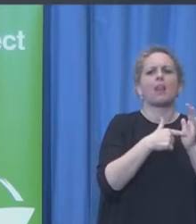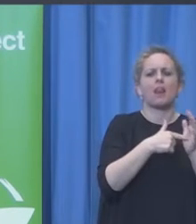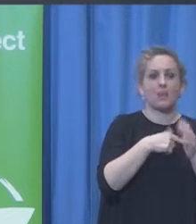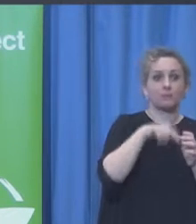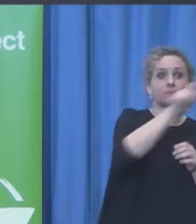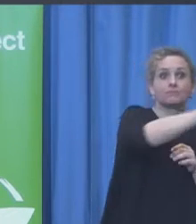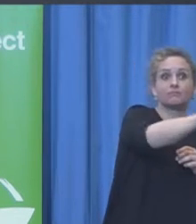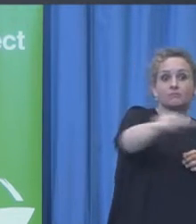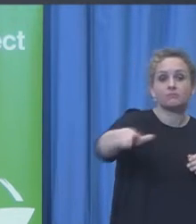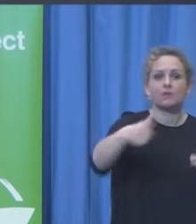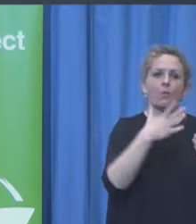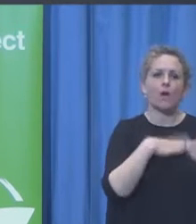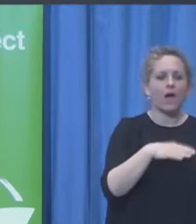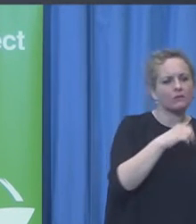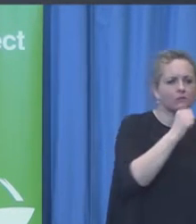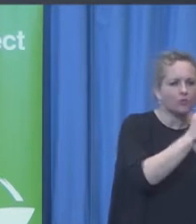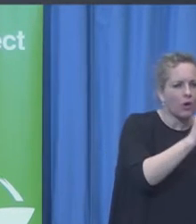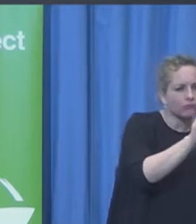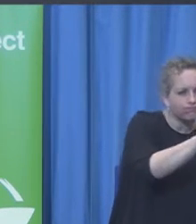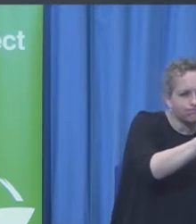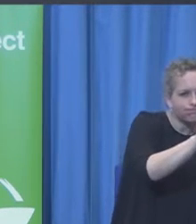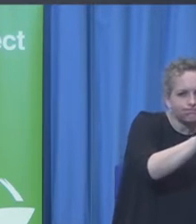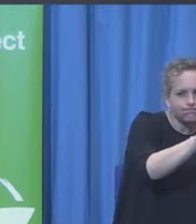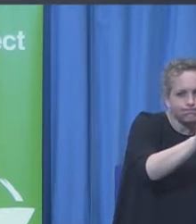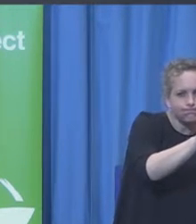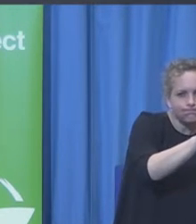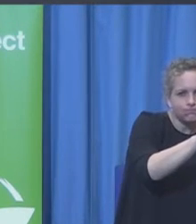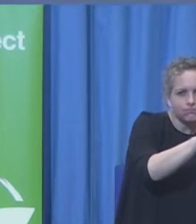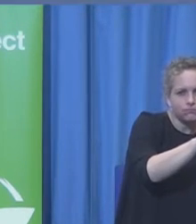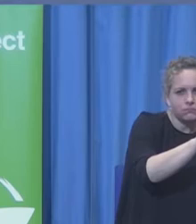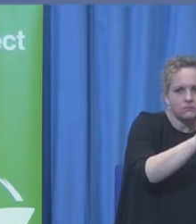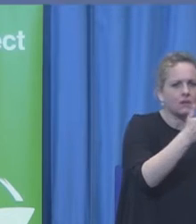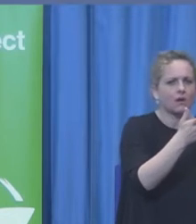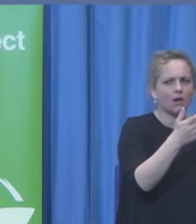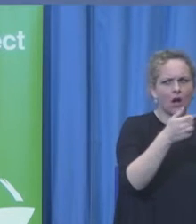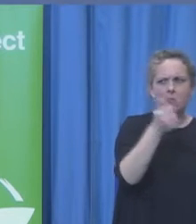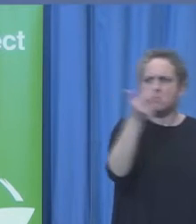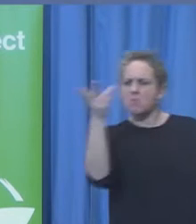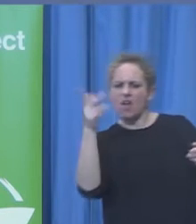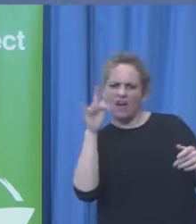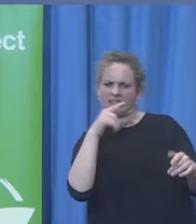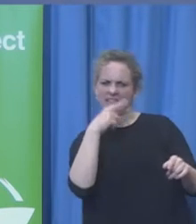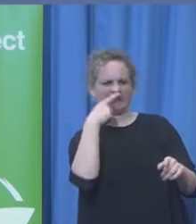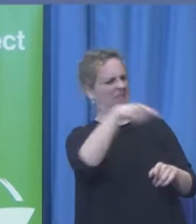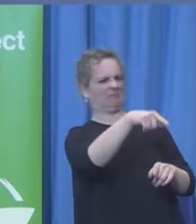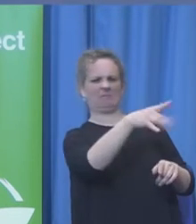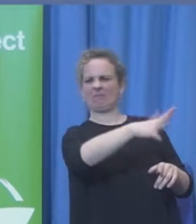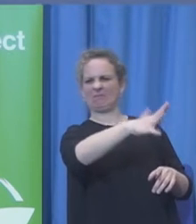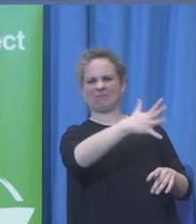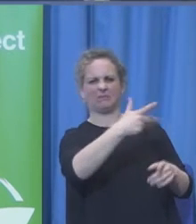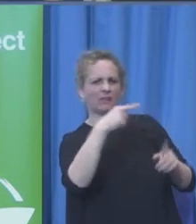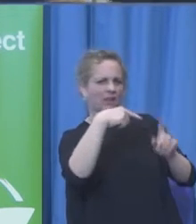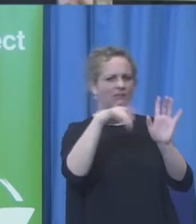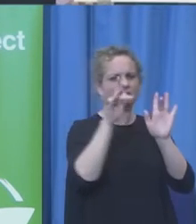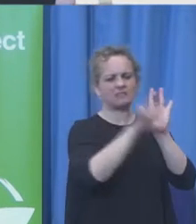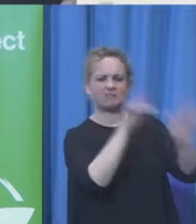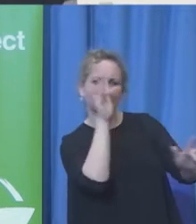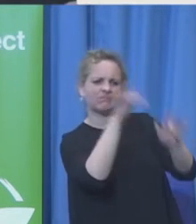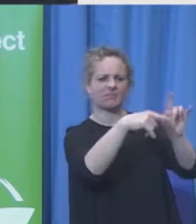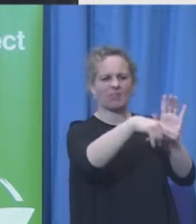I would consider it critical. Of course, Brexit is a word that's